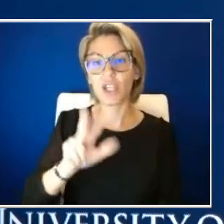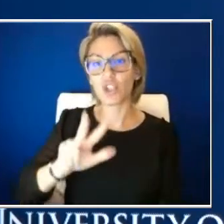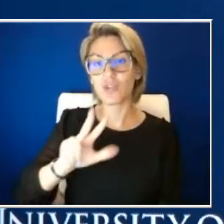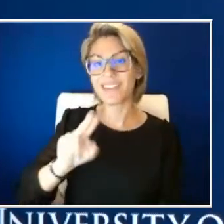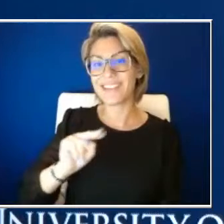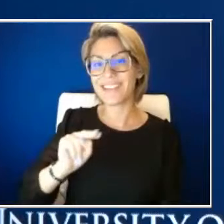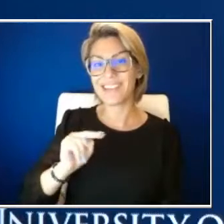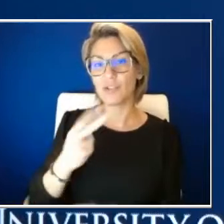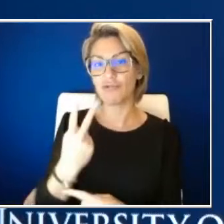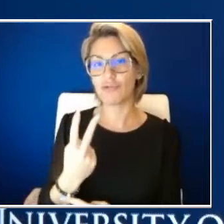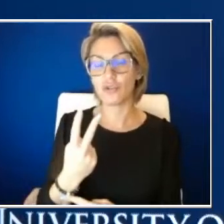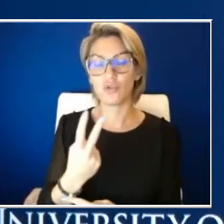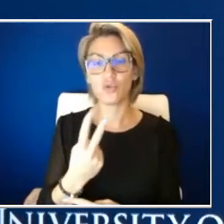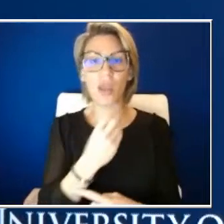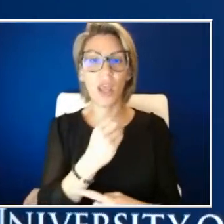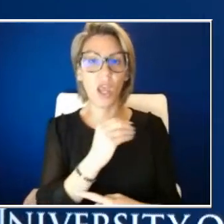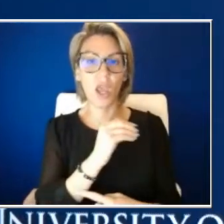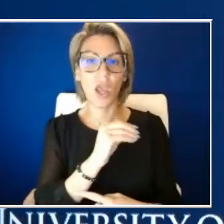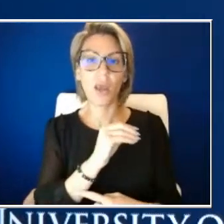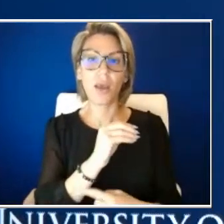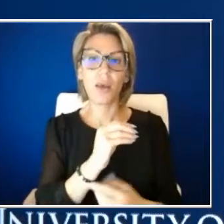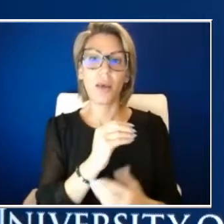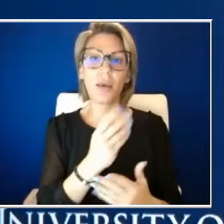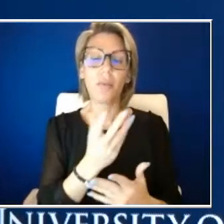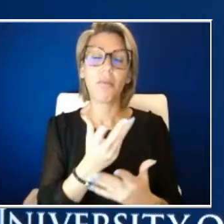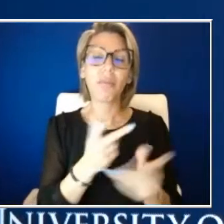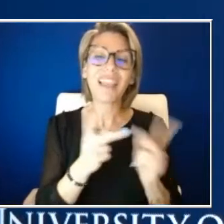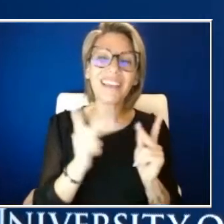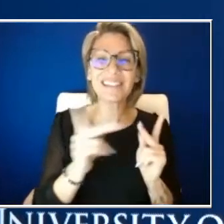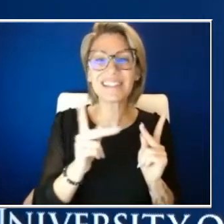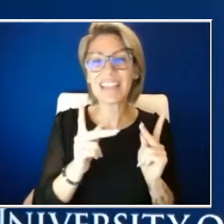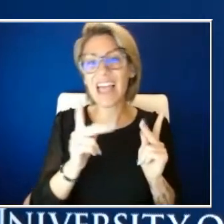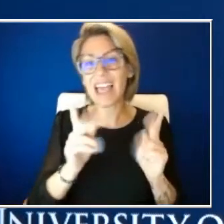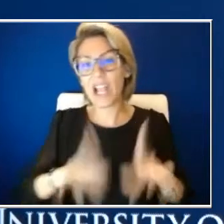in Oceania and places like Australia, they had more